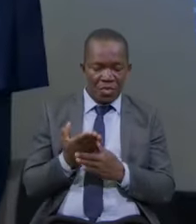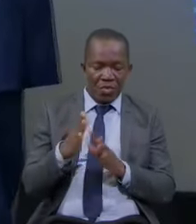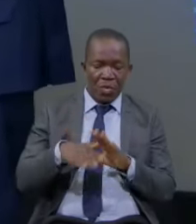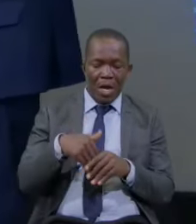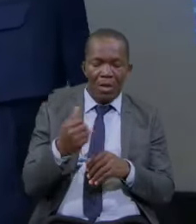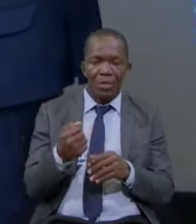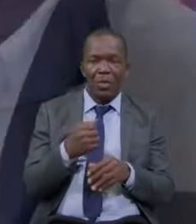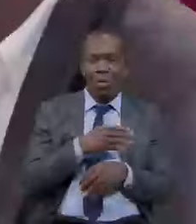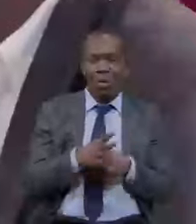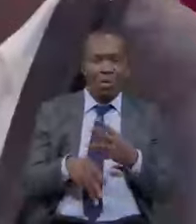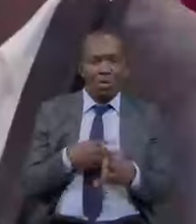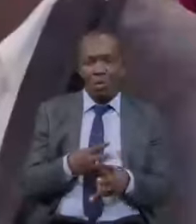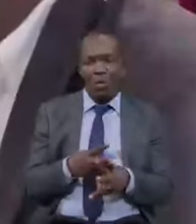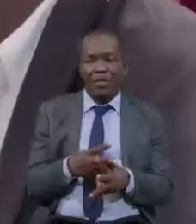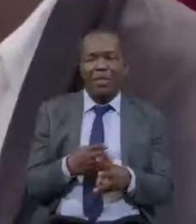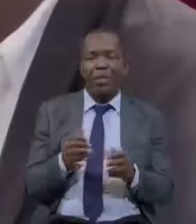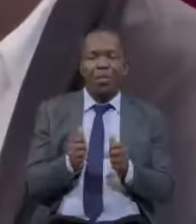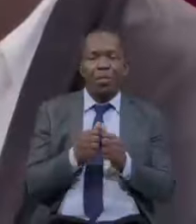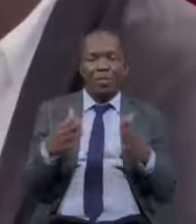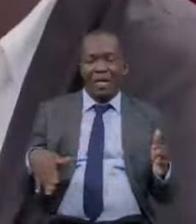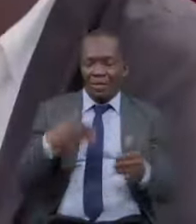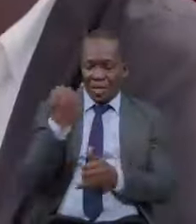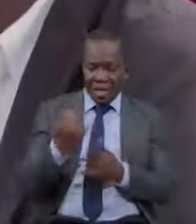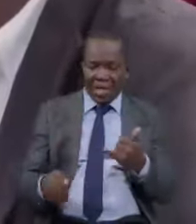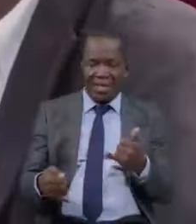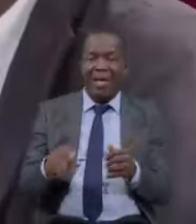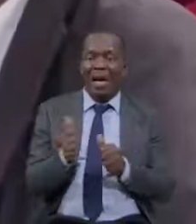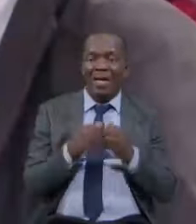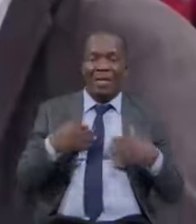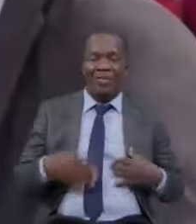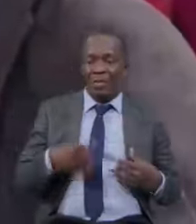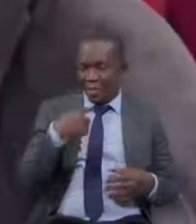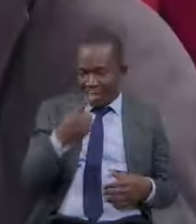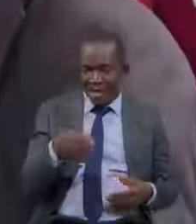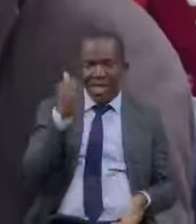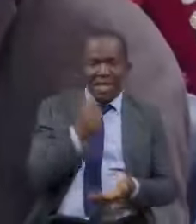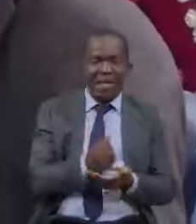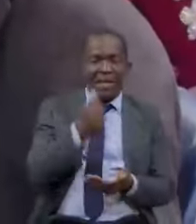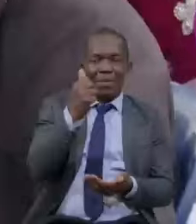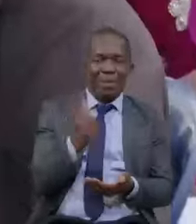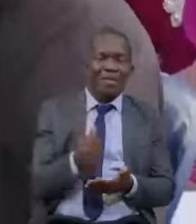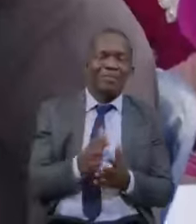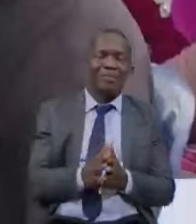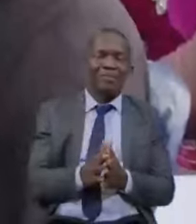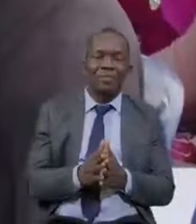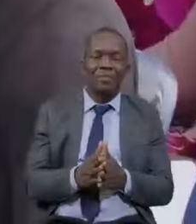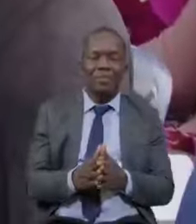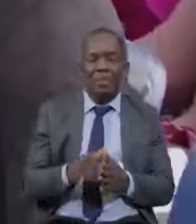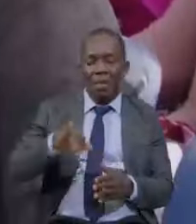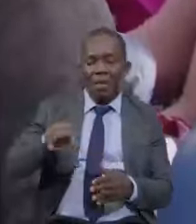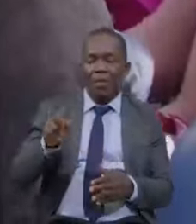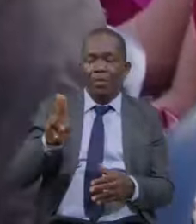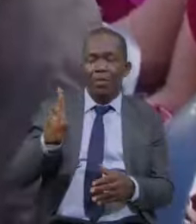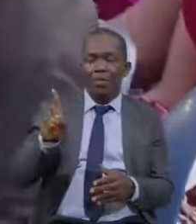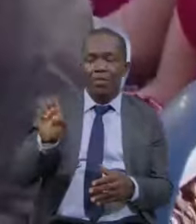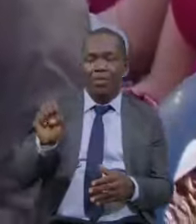without end. And somebody shout, yeah. Amen. Jude chapter 1, verse